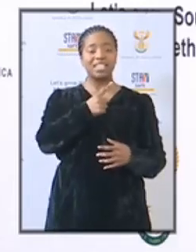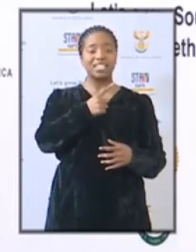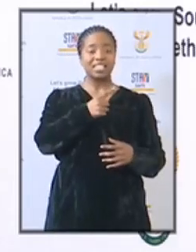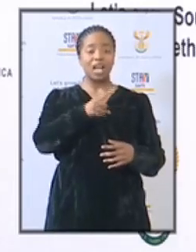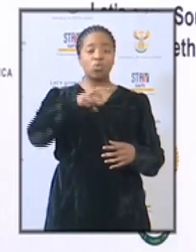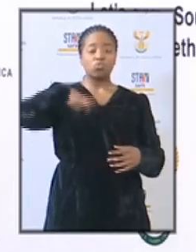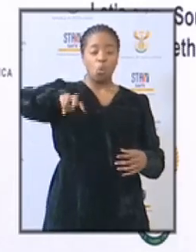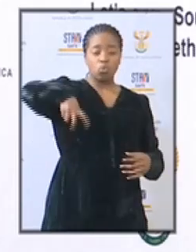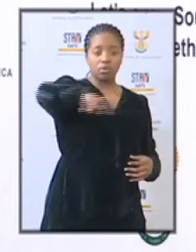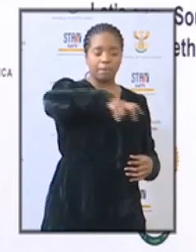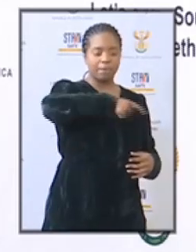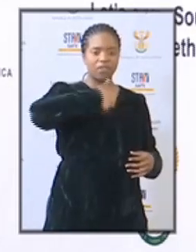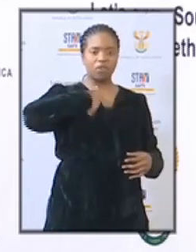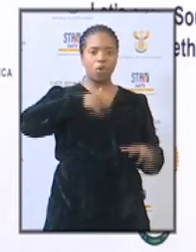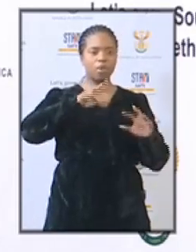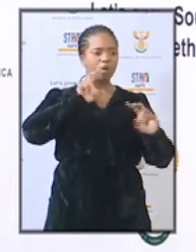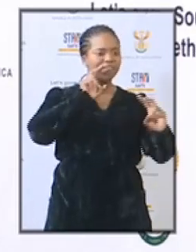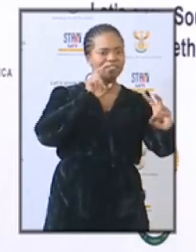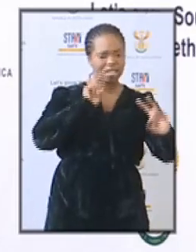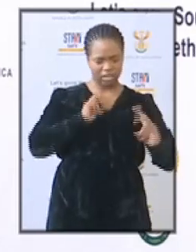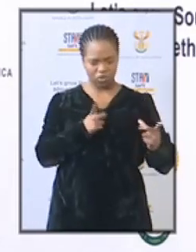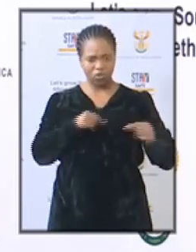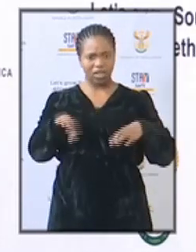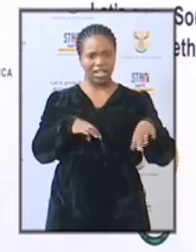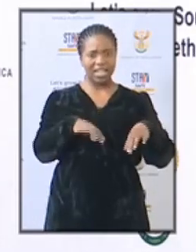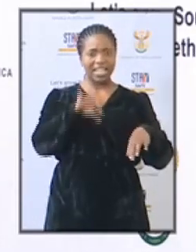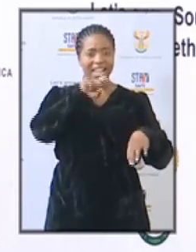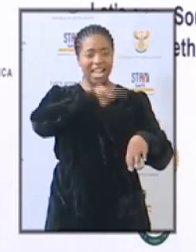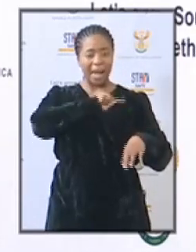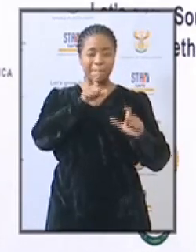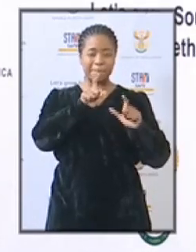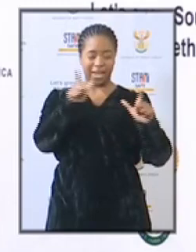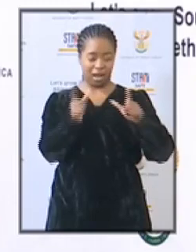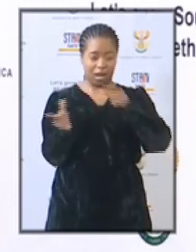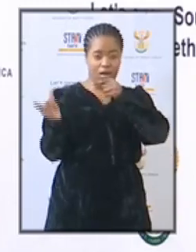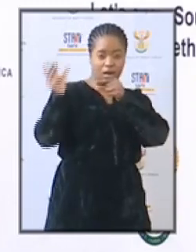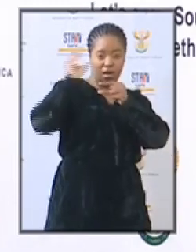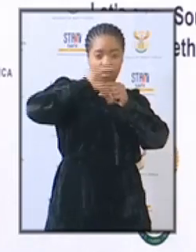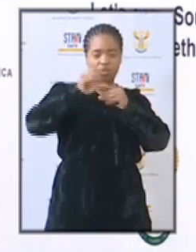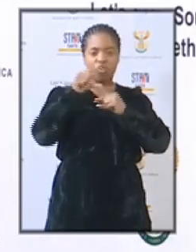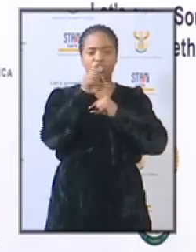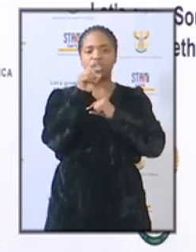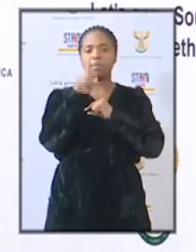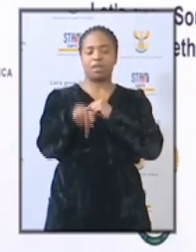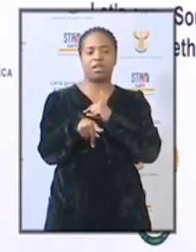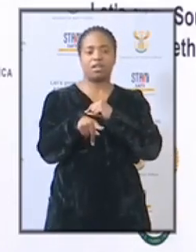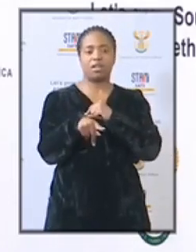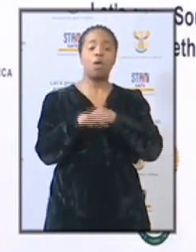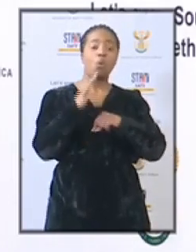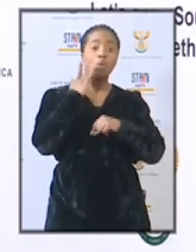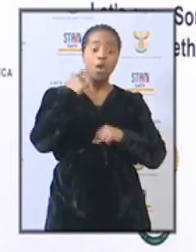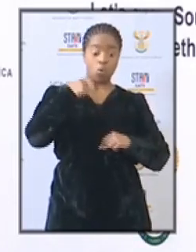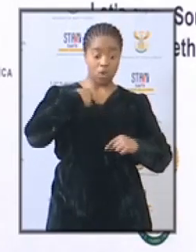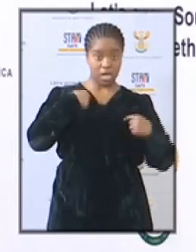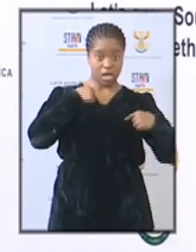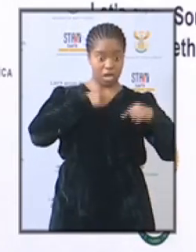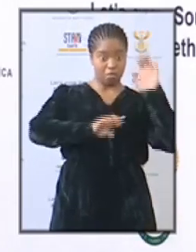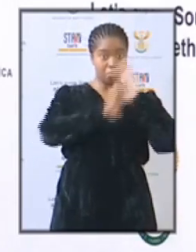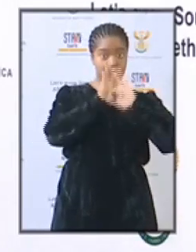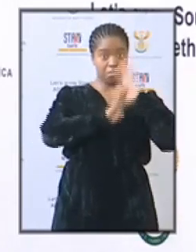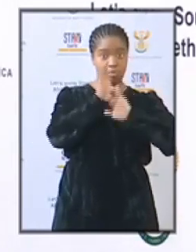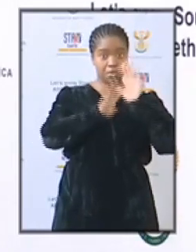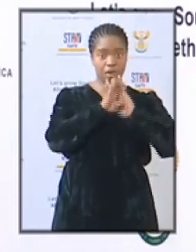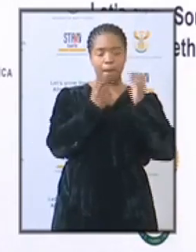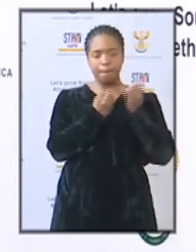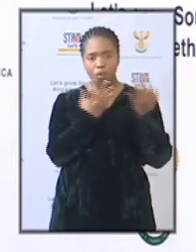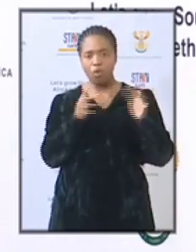one of the pillars to grow the economy of this country. Because when we thrive, a lot of sectors that are dependent